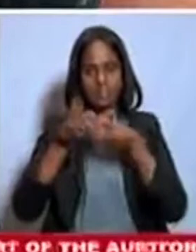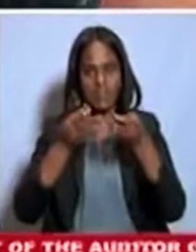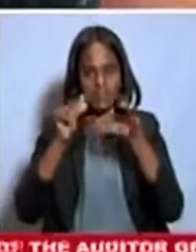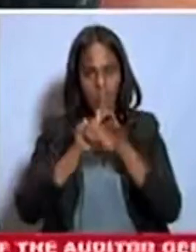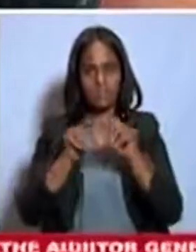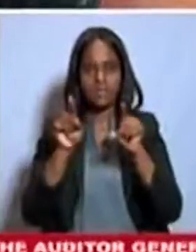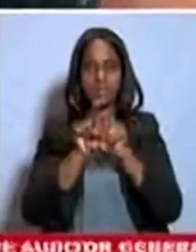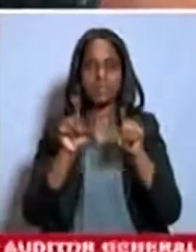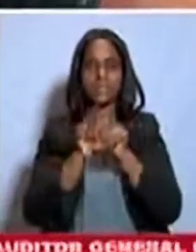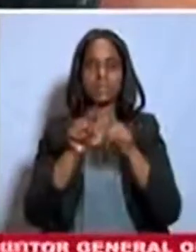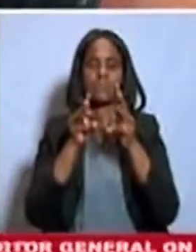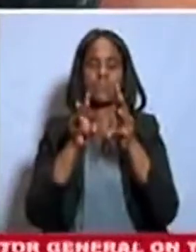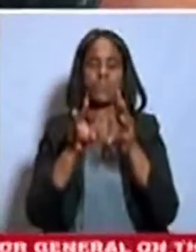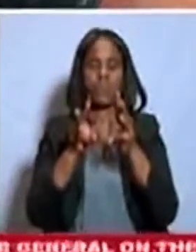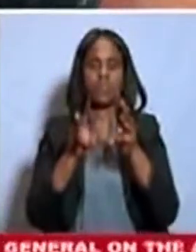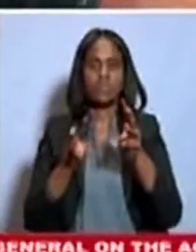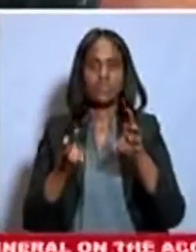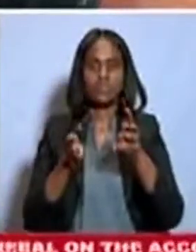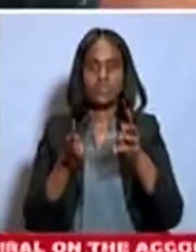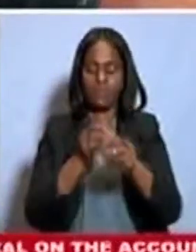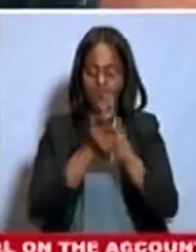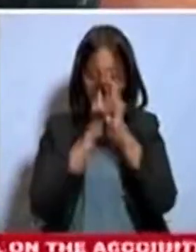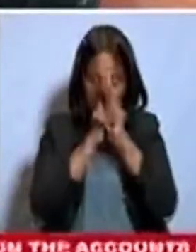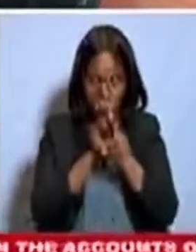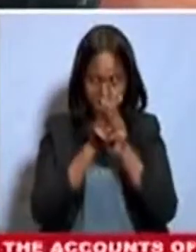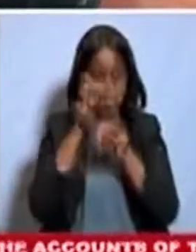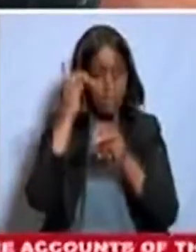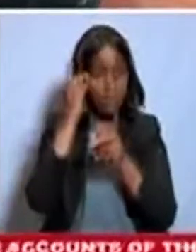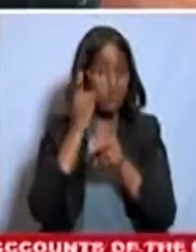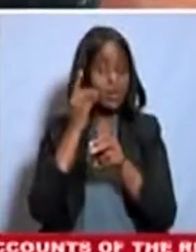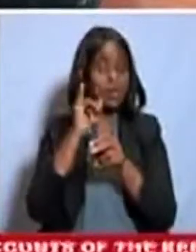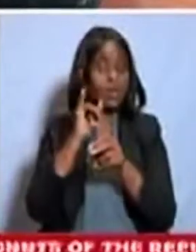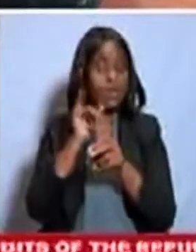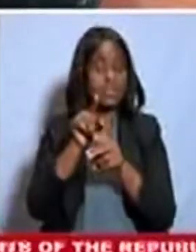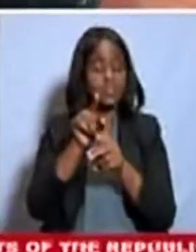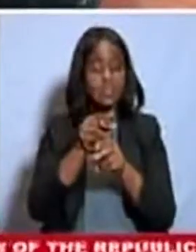that order. Yes, Honorable Daka. Yes.